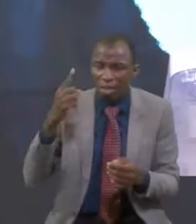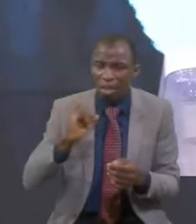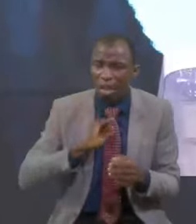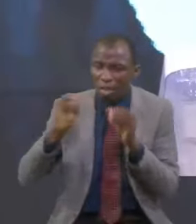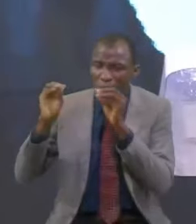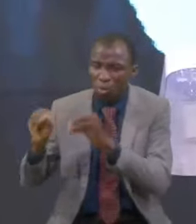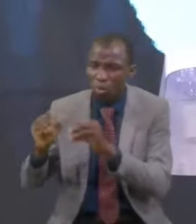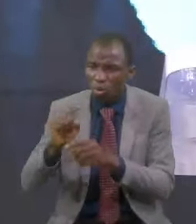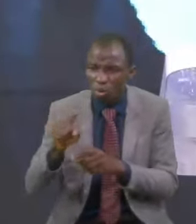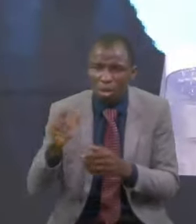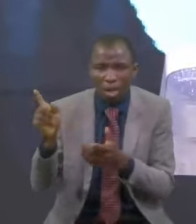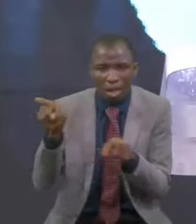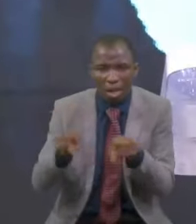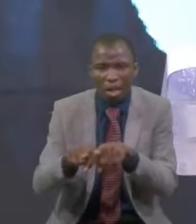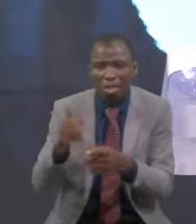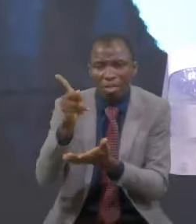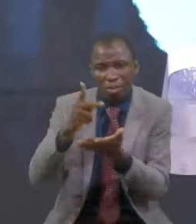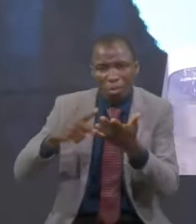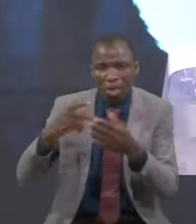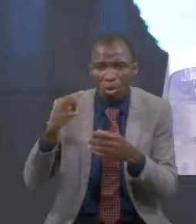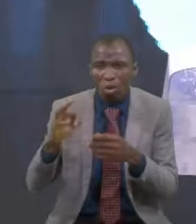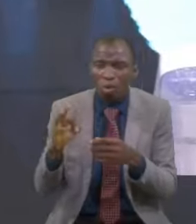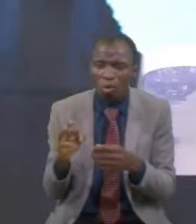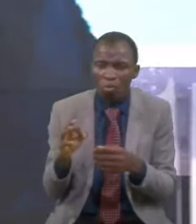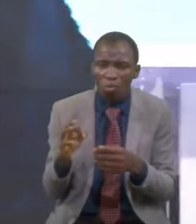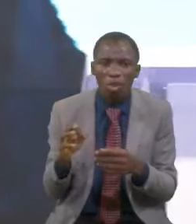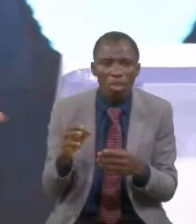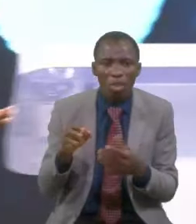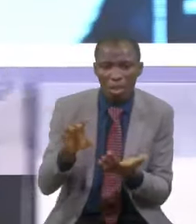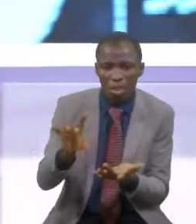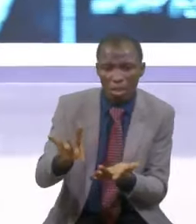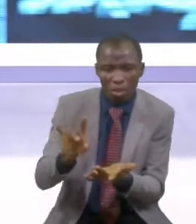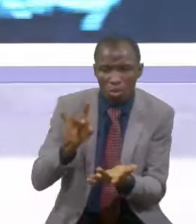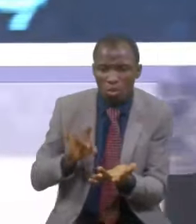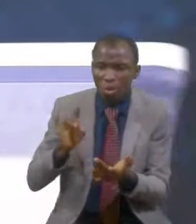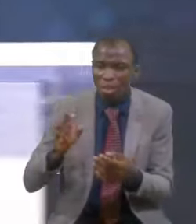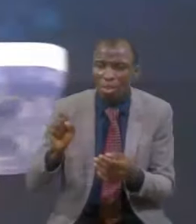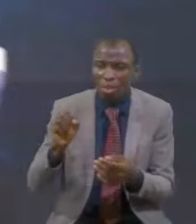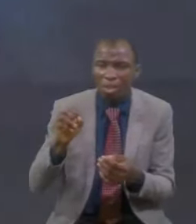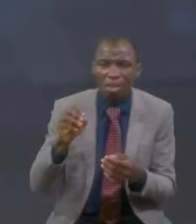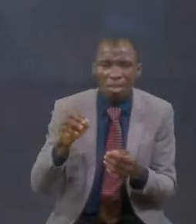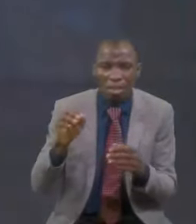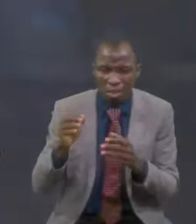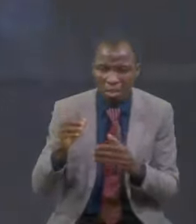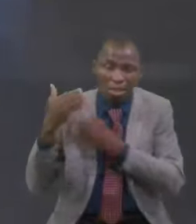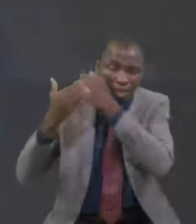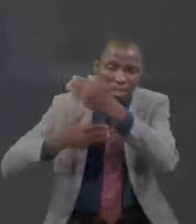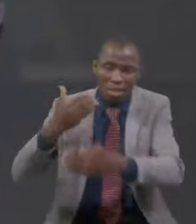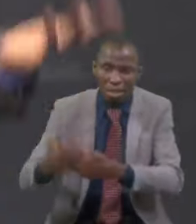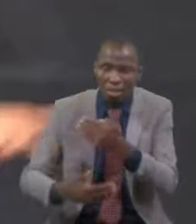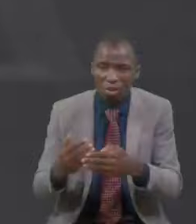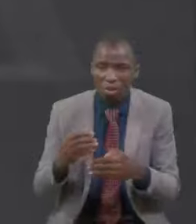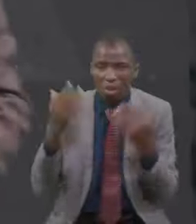part of the chosen generation. Darkness will not have any power on